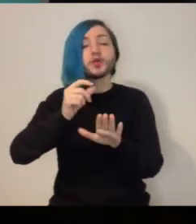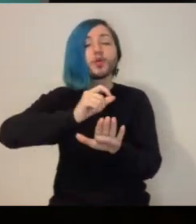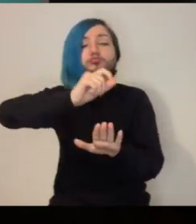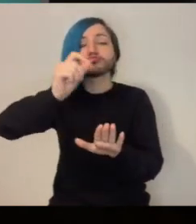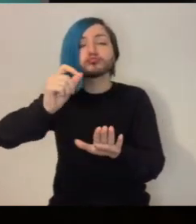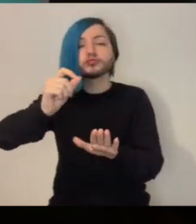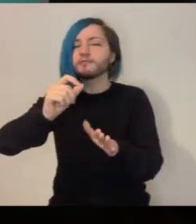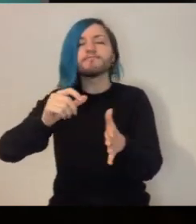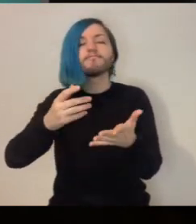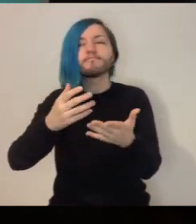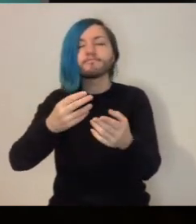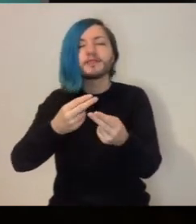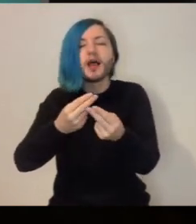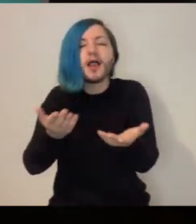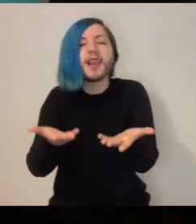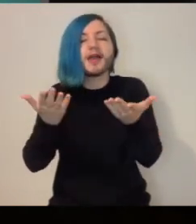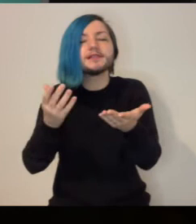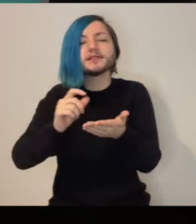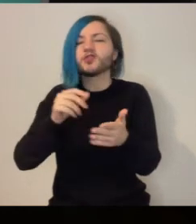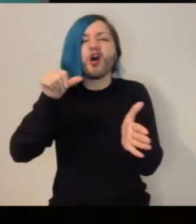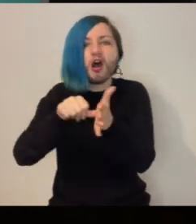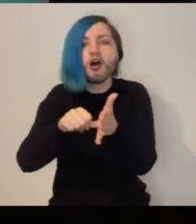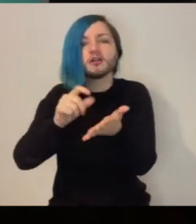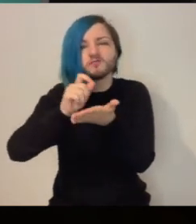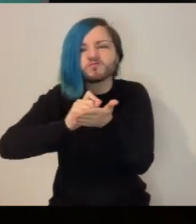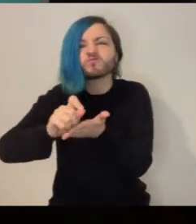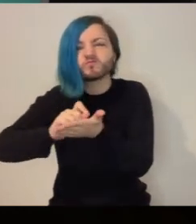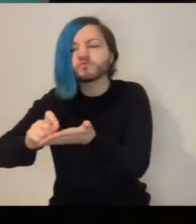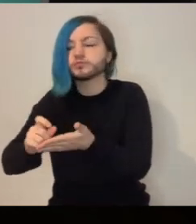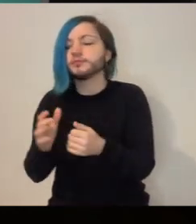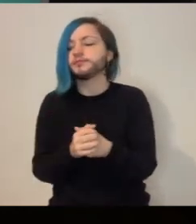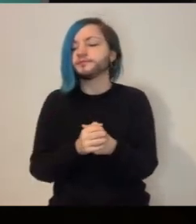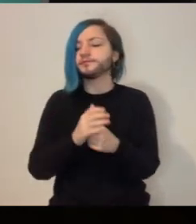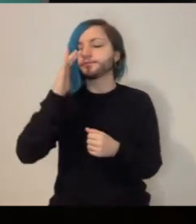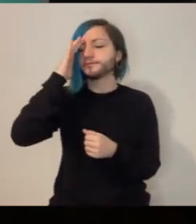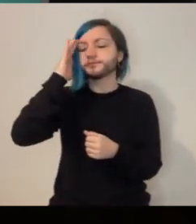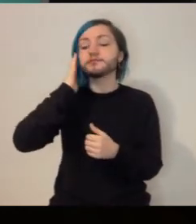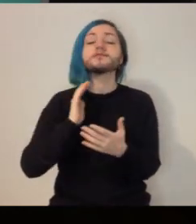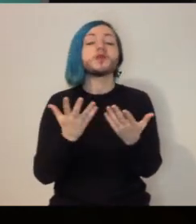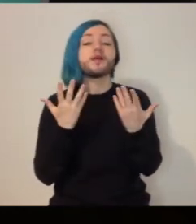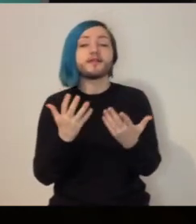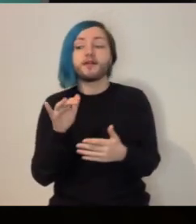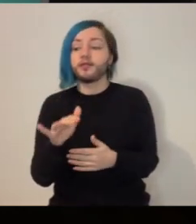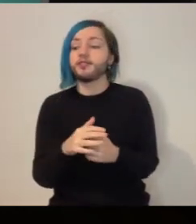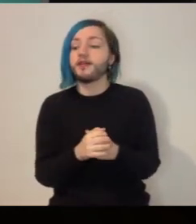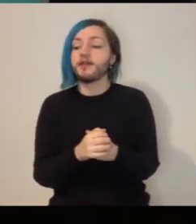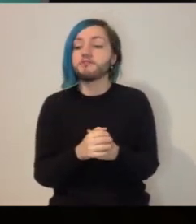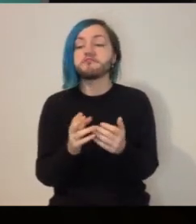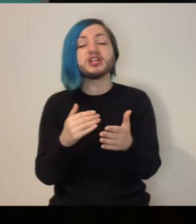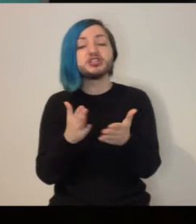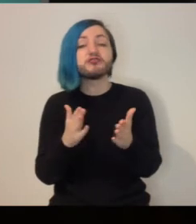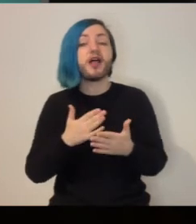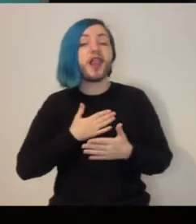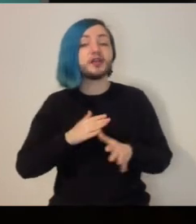hard. My sheet's slightly dirty there. So now we've got that down. we're going to pick up, generally, I find it